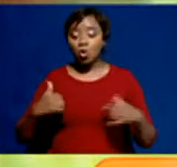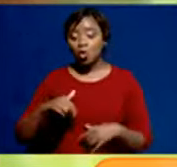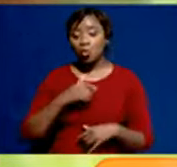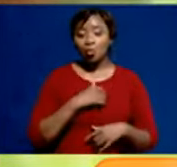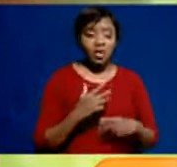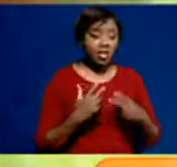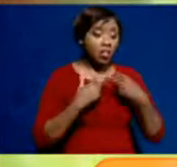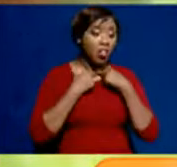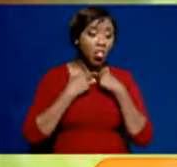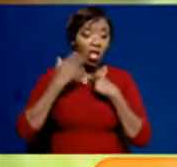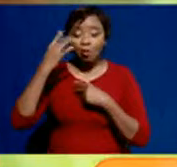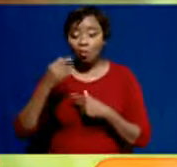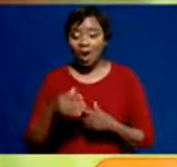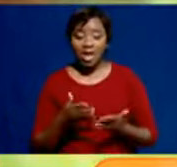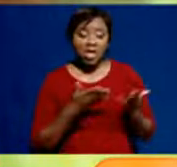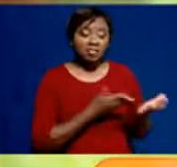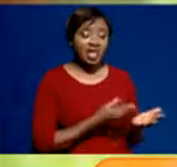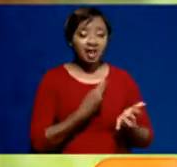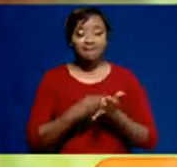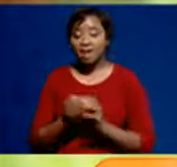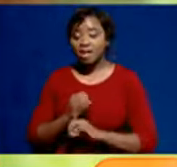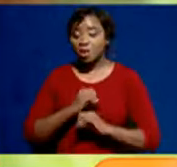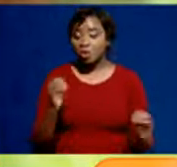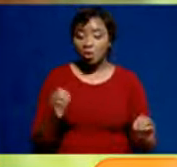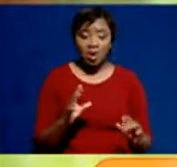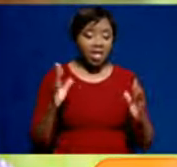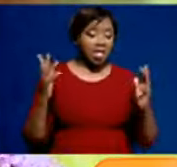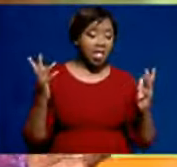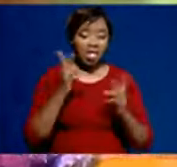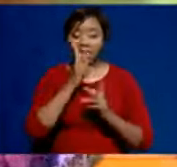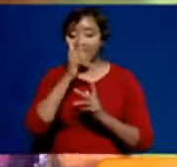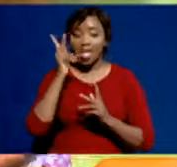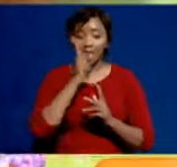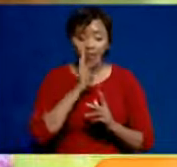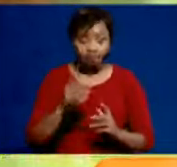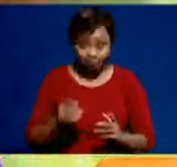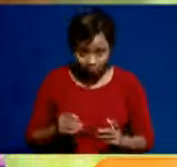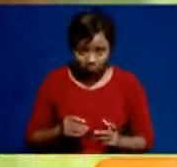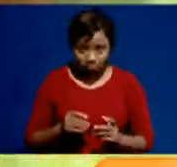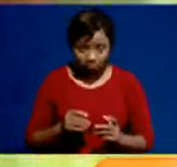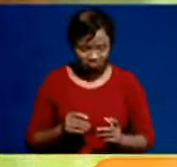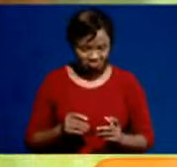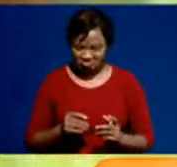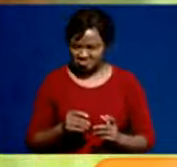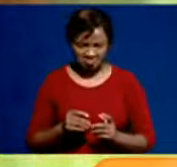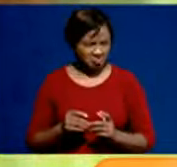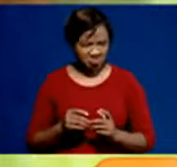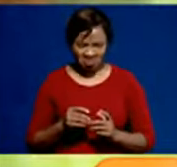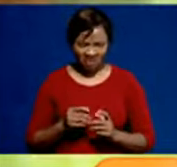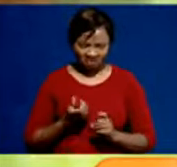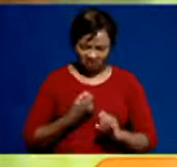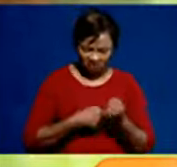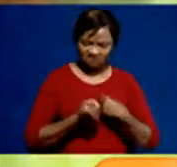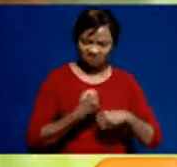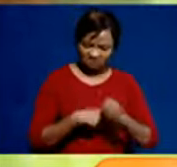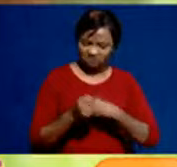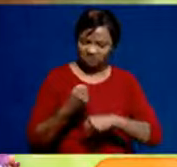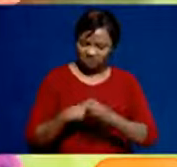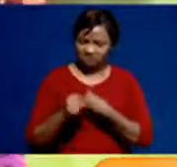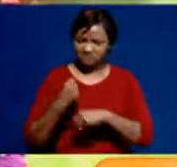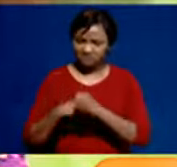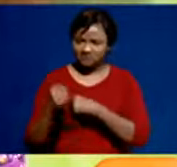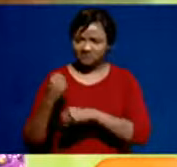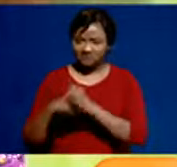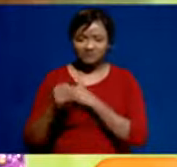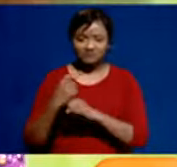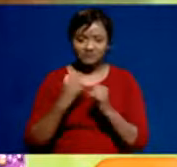work. We were so busy trying to put things together, trying to bring up